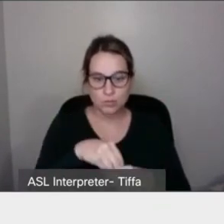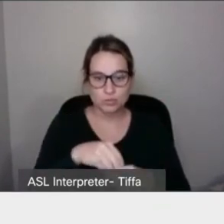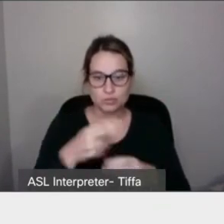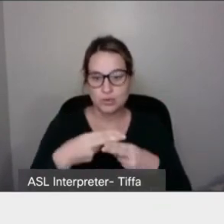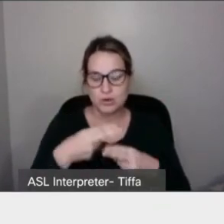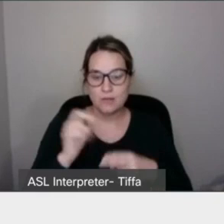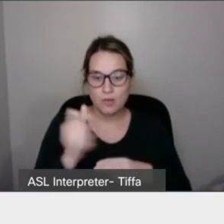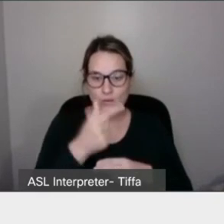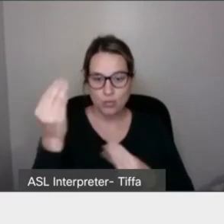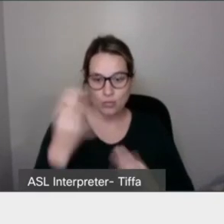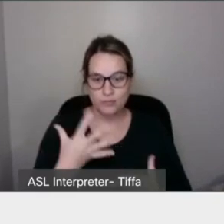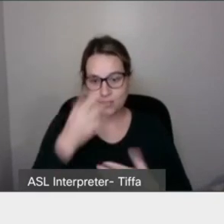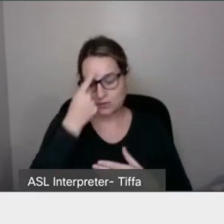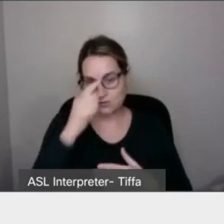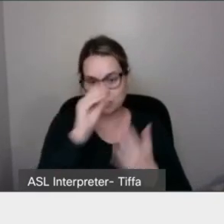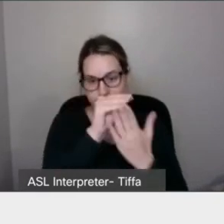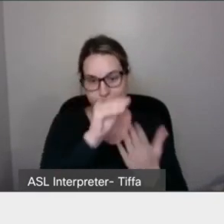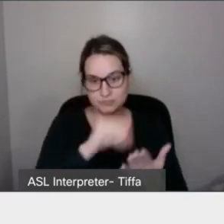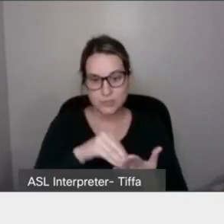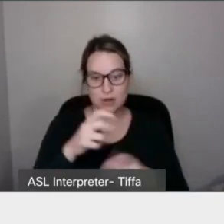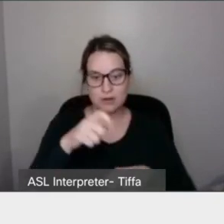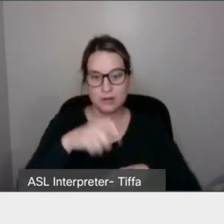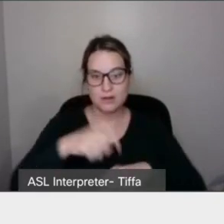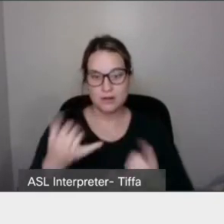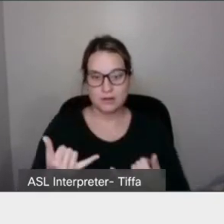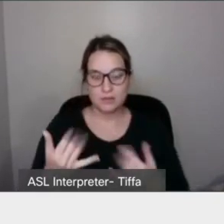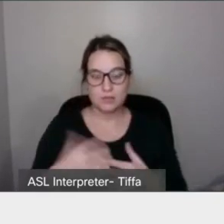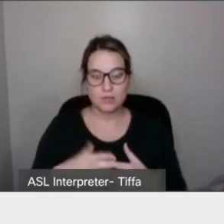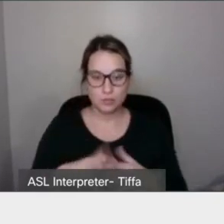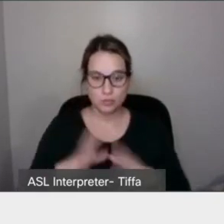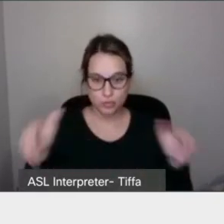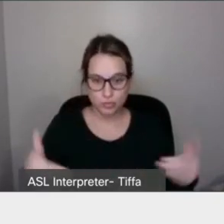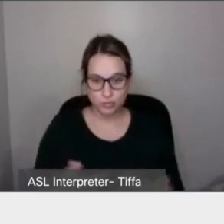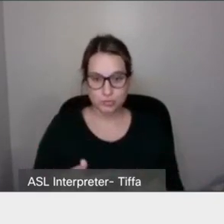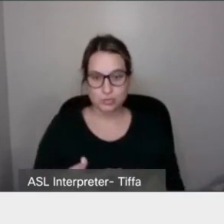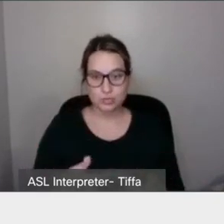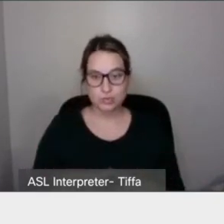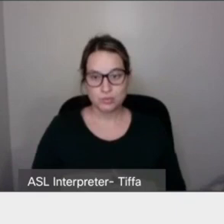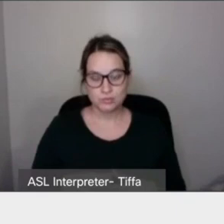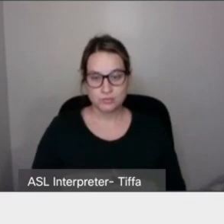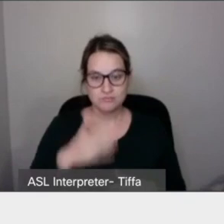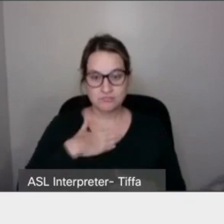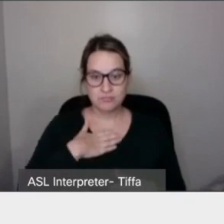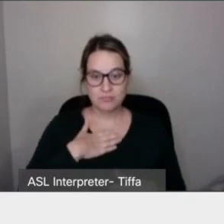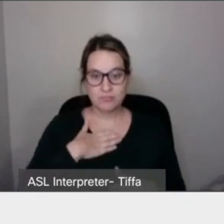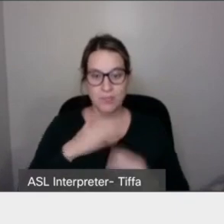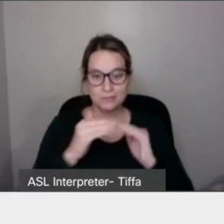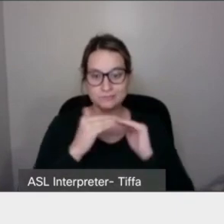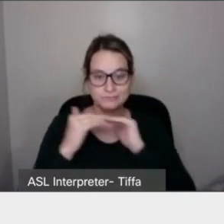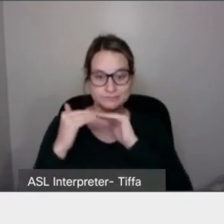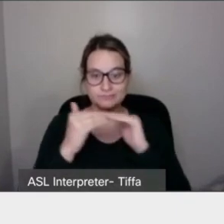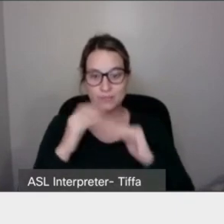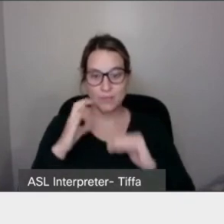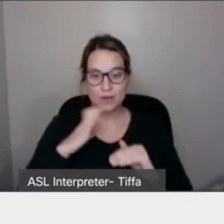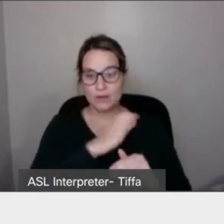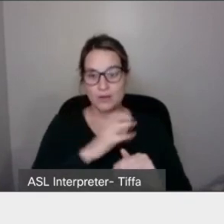all the information for the record. At this time, I would like to introduce my colleagues on the commission. I'll start